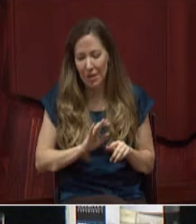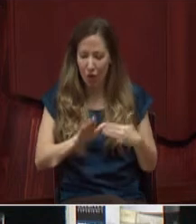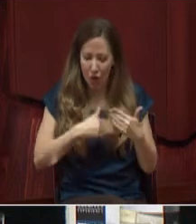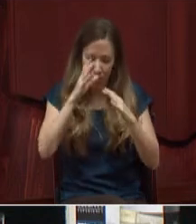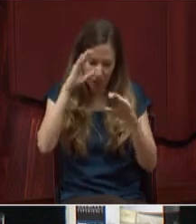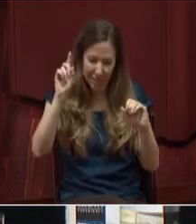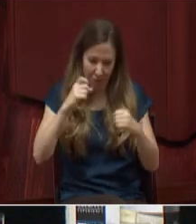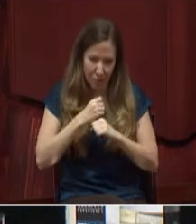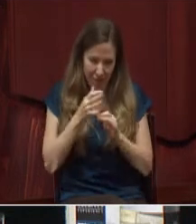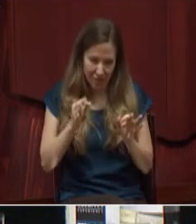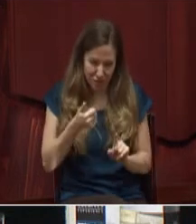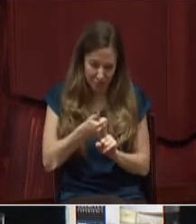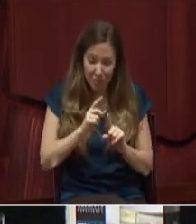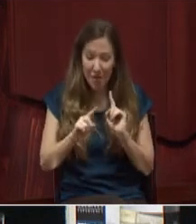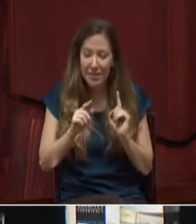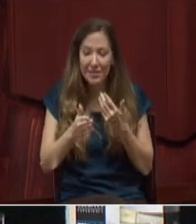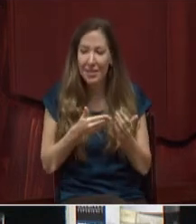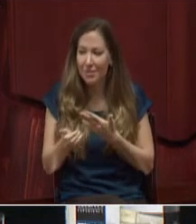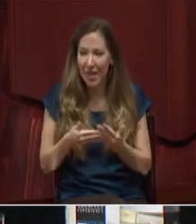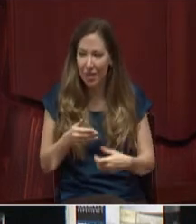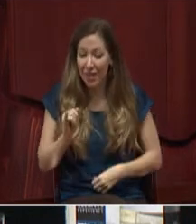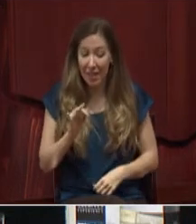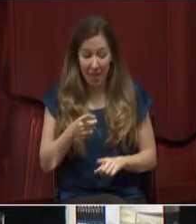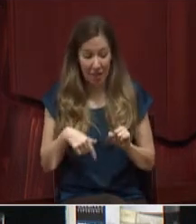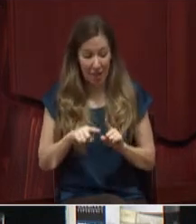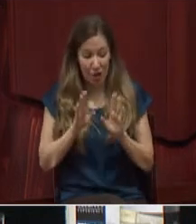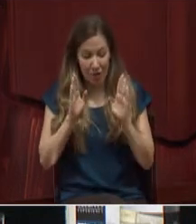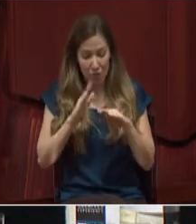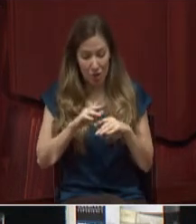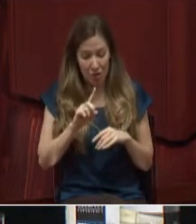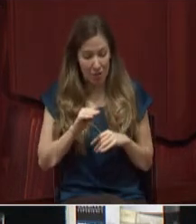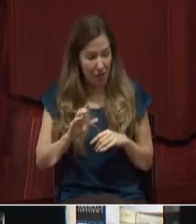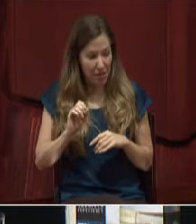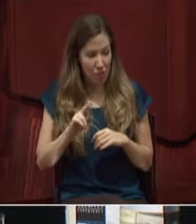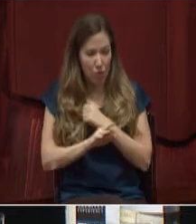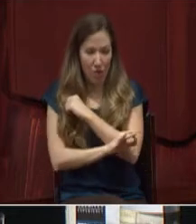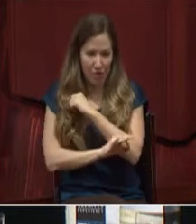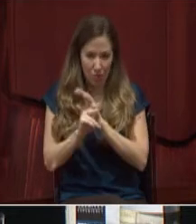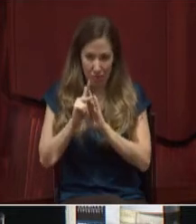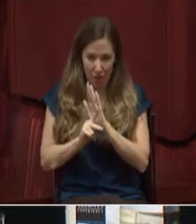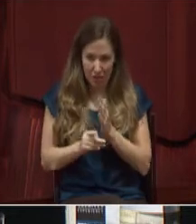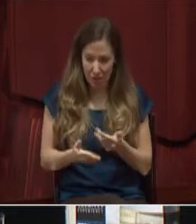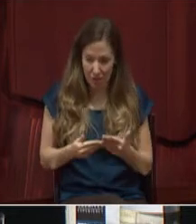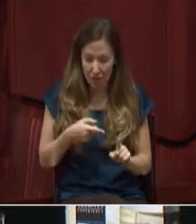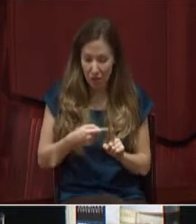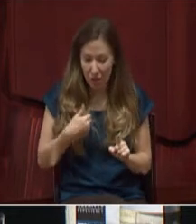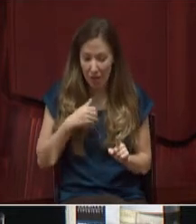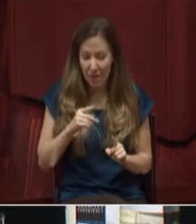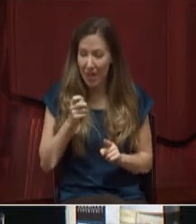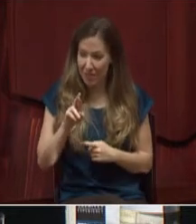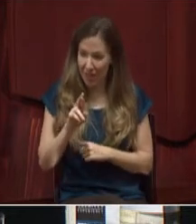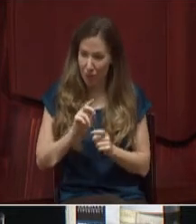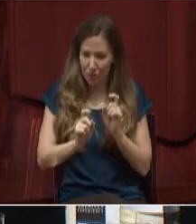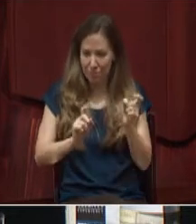outlines. But it really doesn't matter whether they were focusing on domestic or foreign policy. So you have, you know, Eisenhower delegating